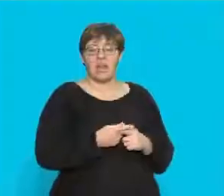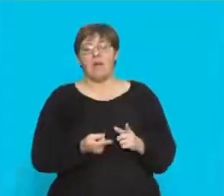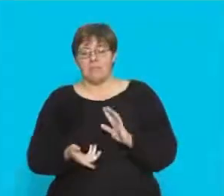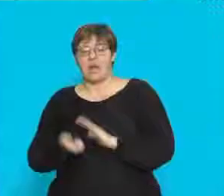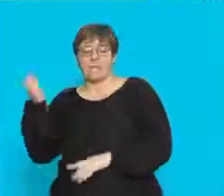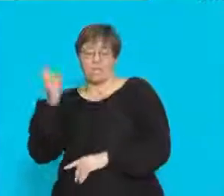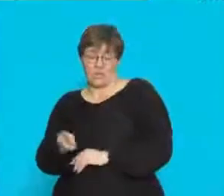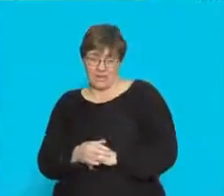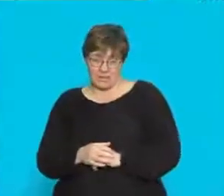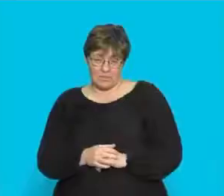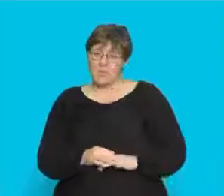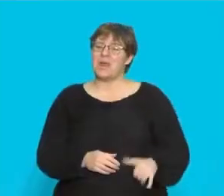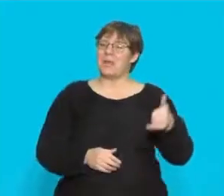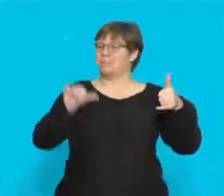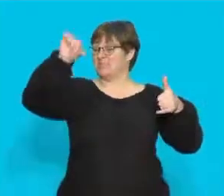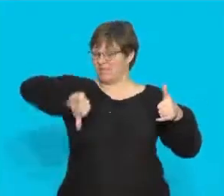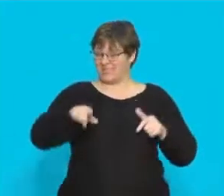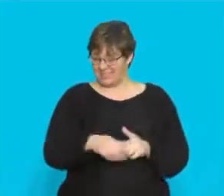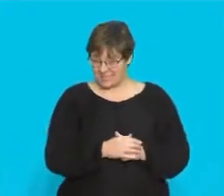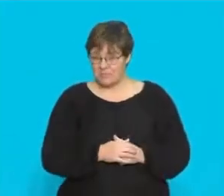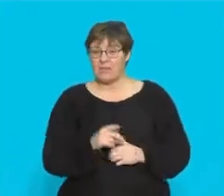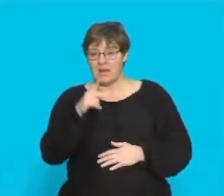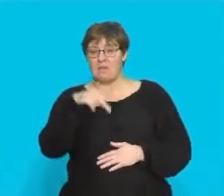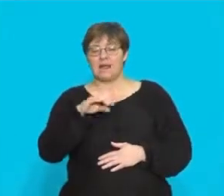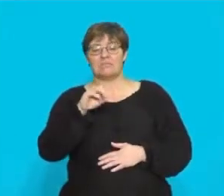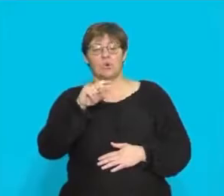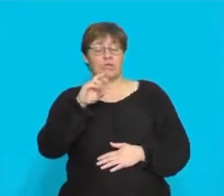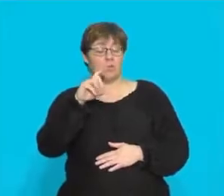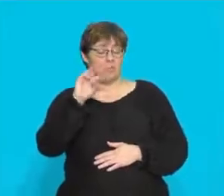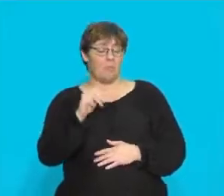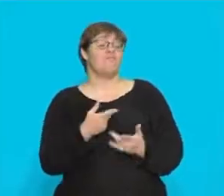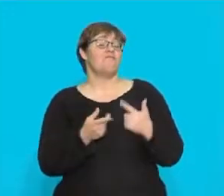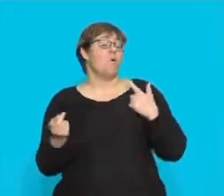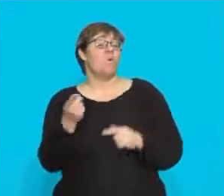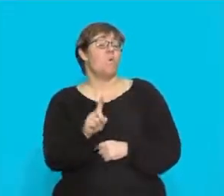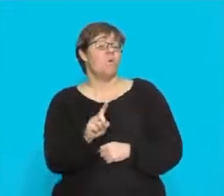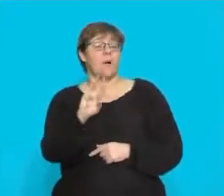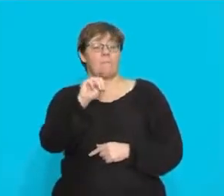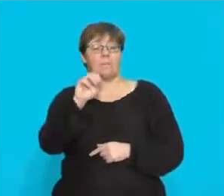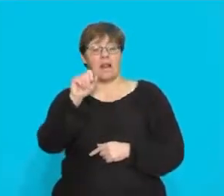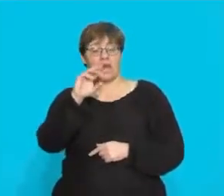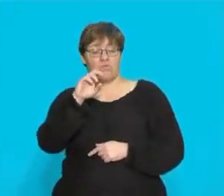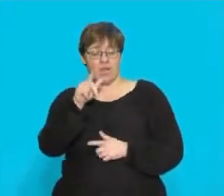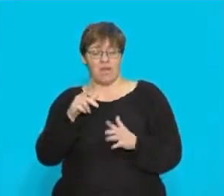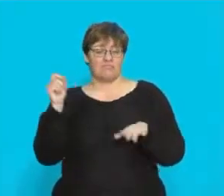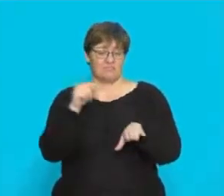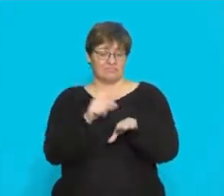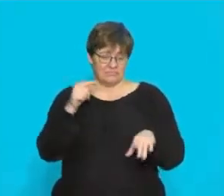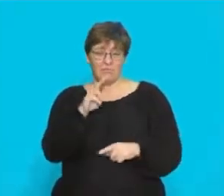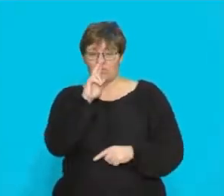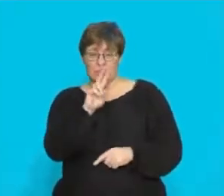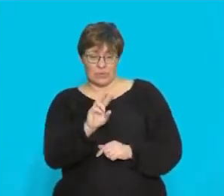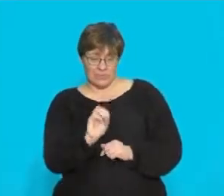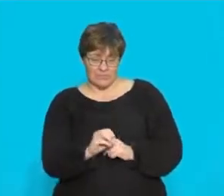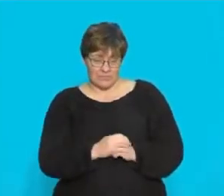be harmed. And this is the malaria plasmodium. And this is the one we're going to look at, right, when we look at the